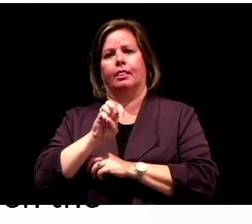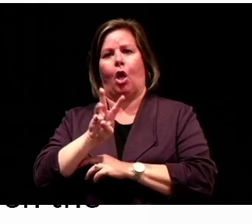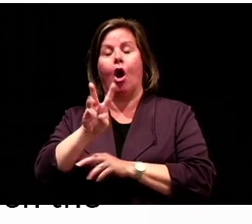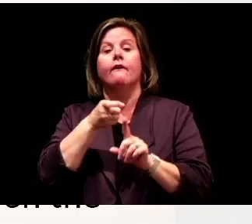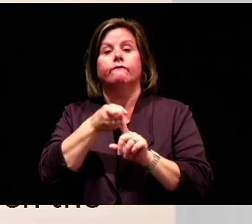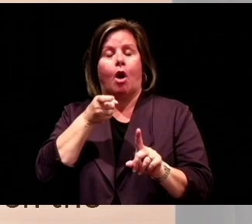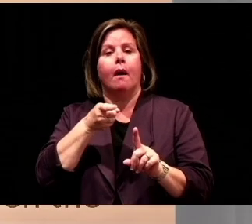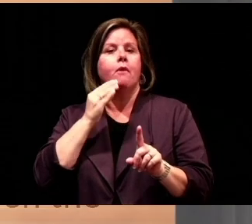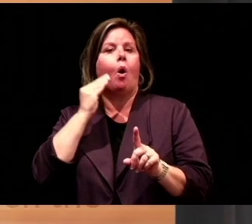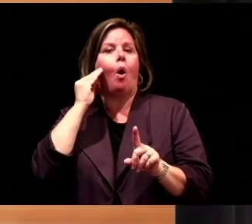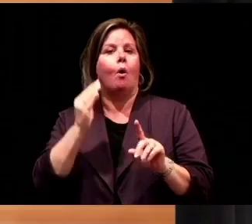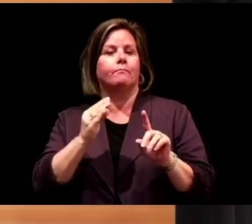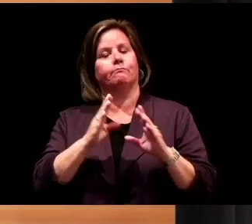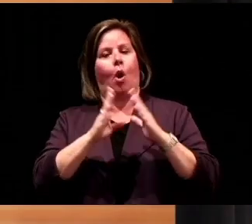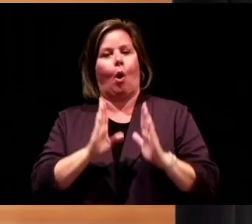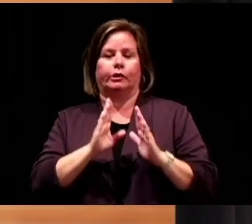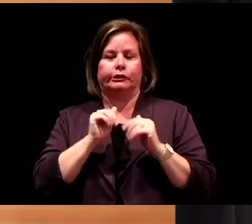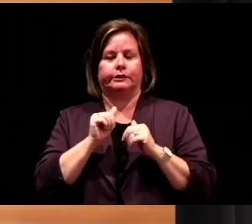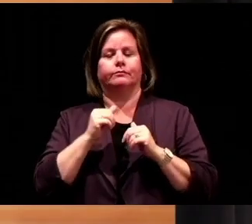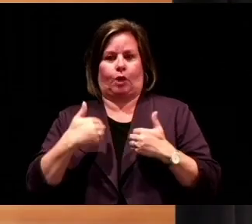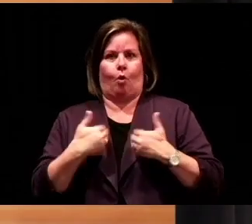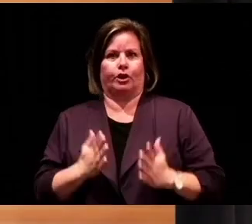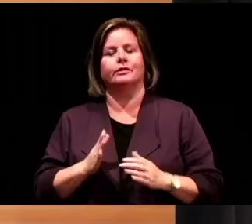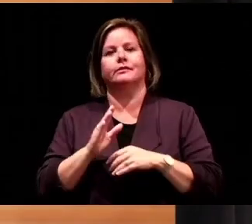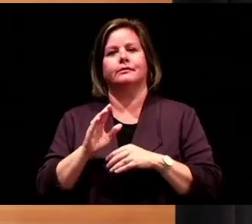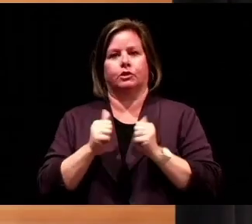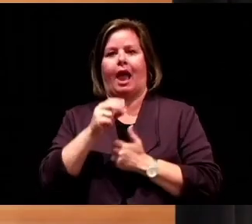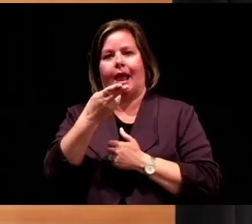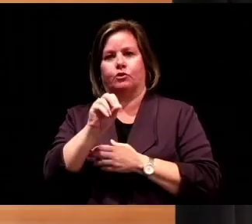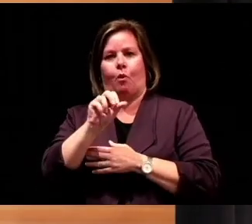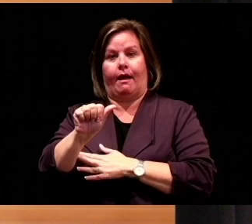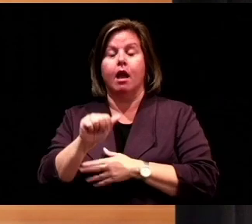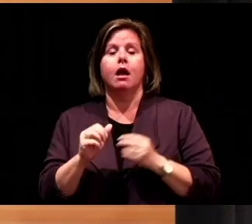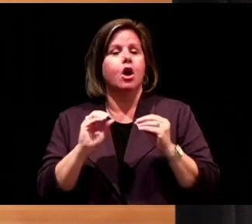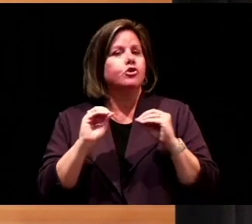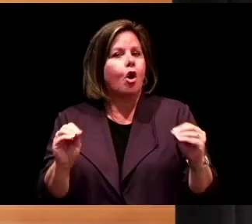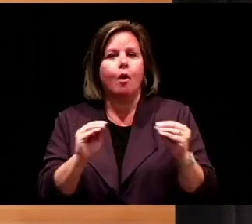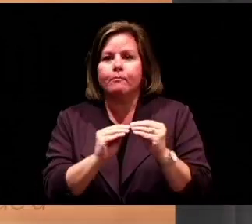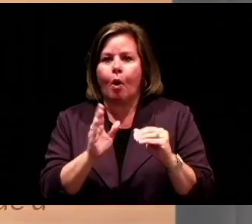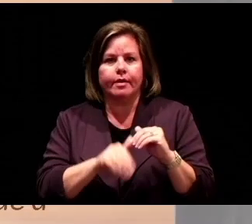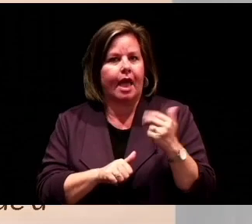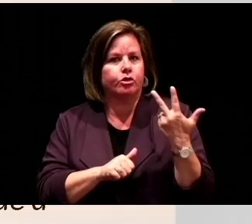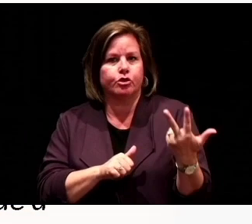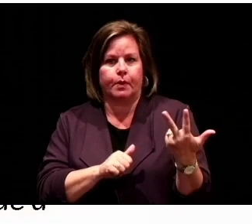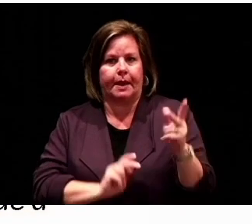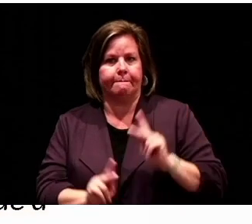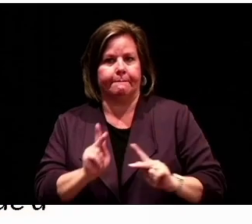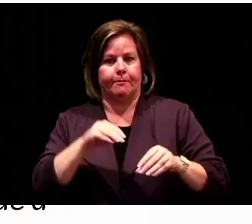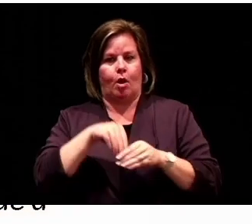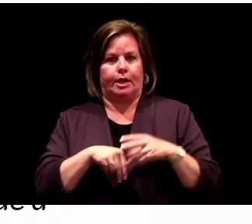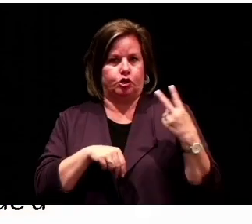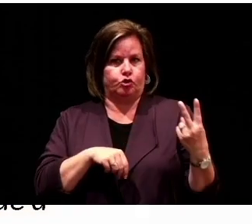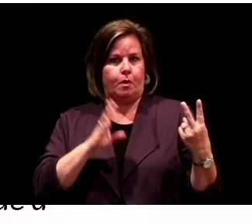identifying the policy and the protected basis, which in this case is going to be familial status. I have some great